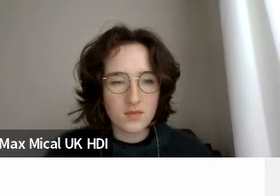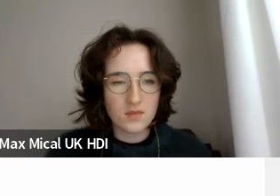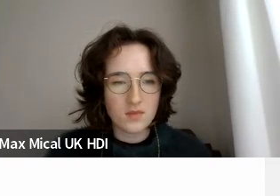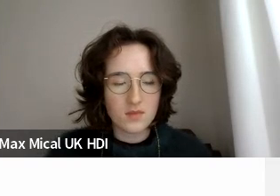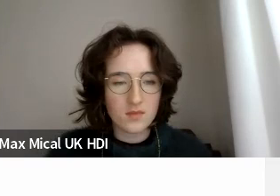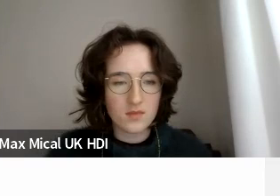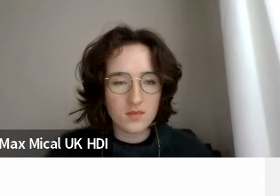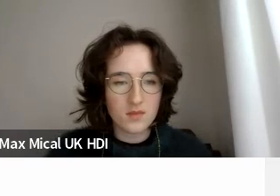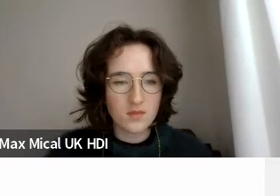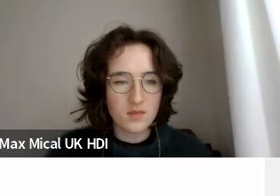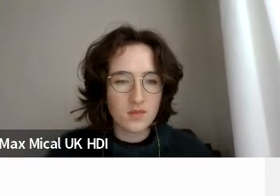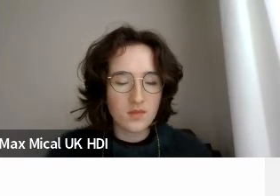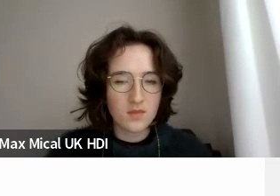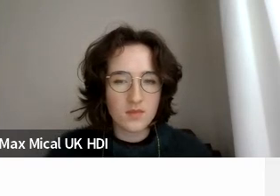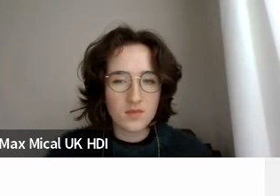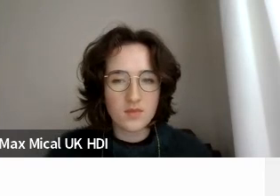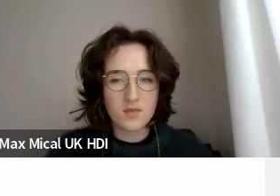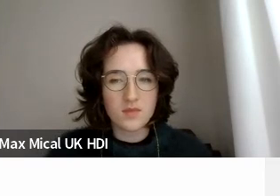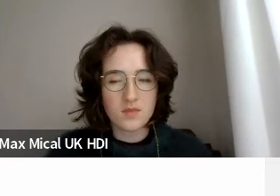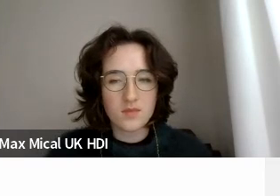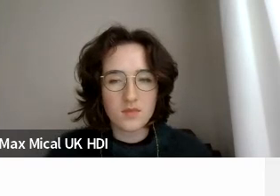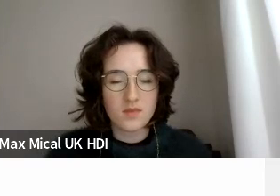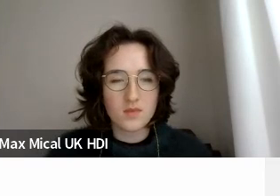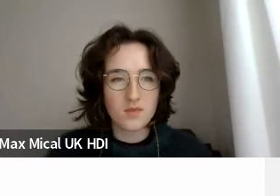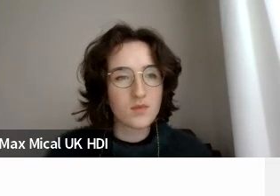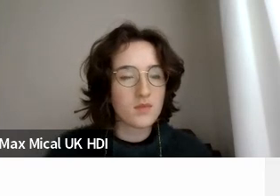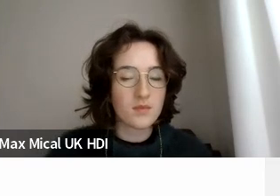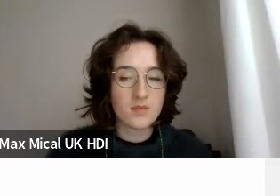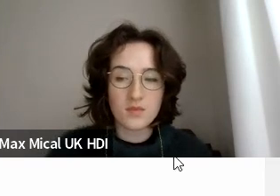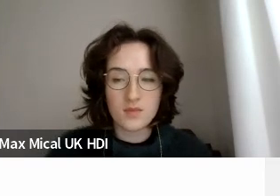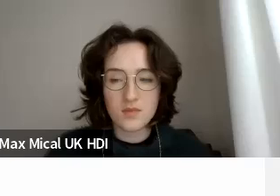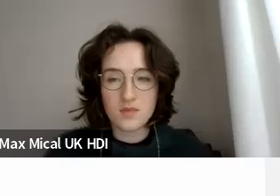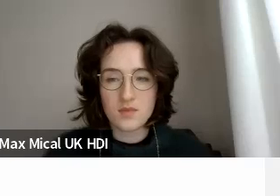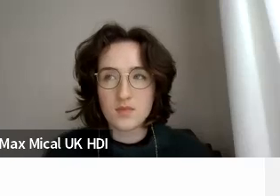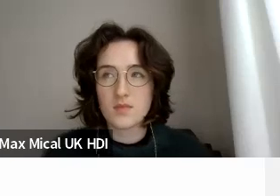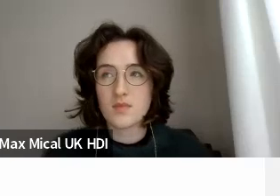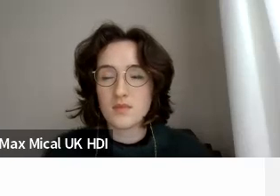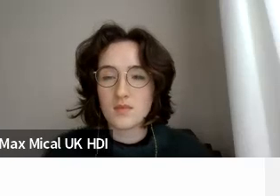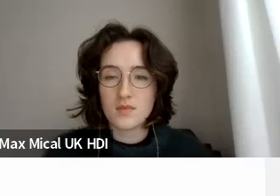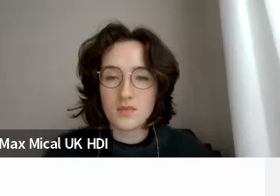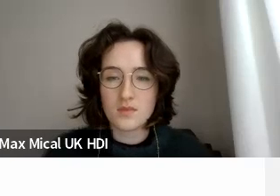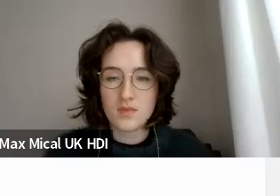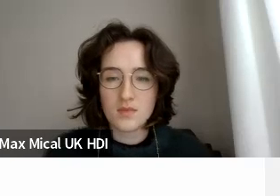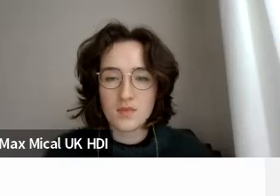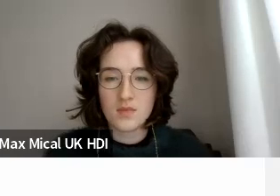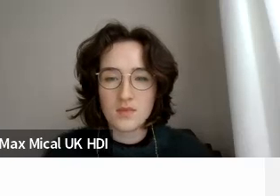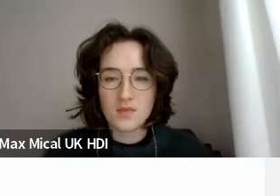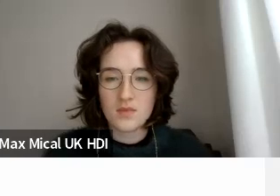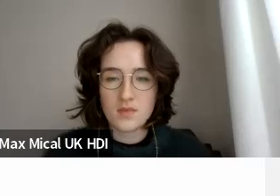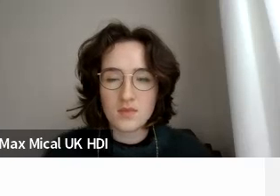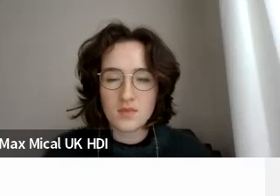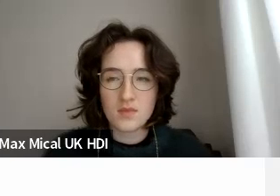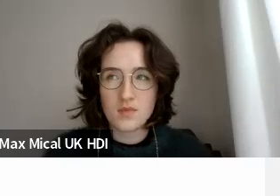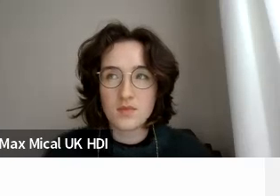information. The form ensures that all information is supplied to KPFC so that they may provide the best